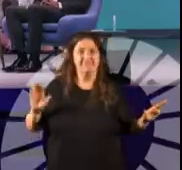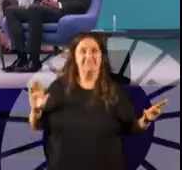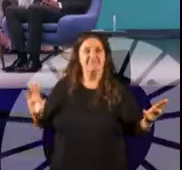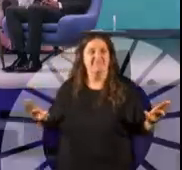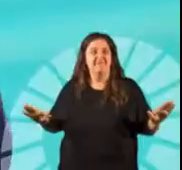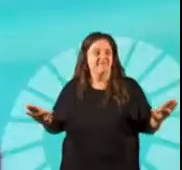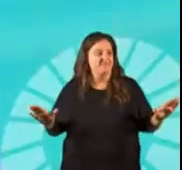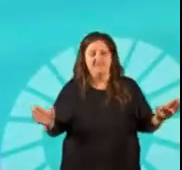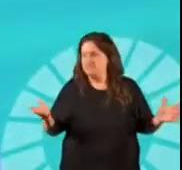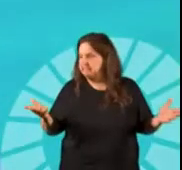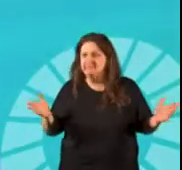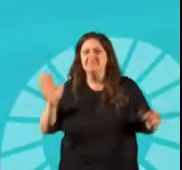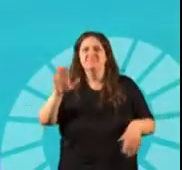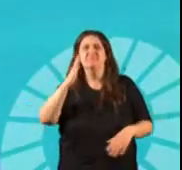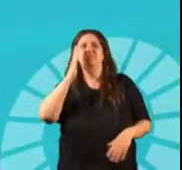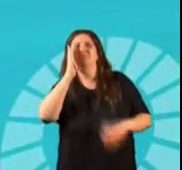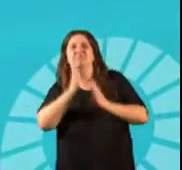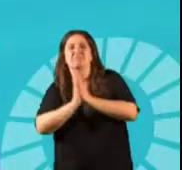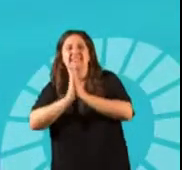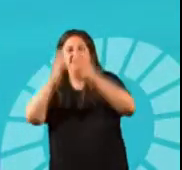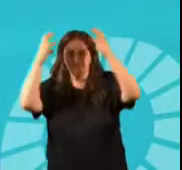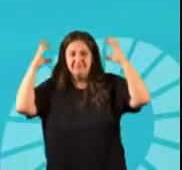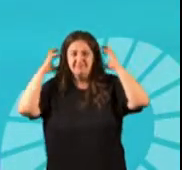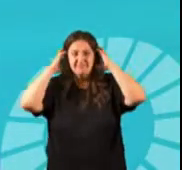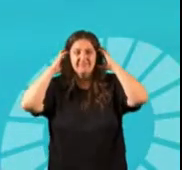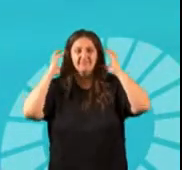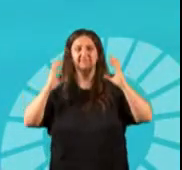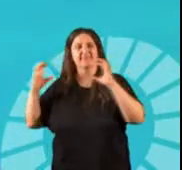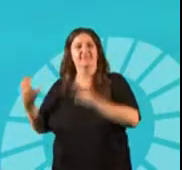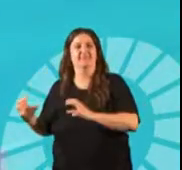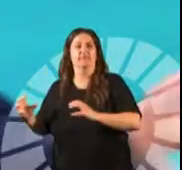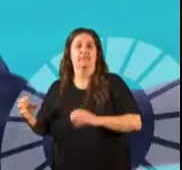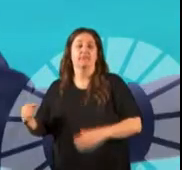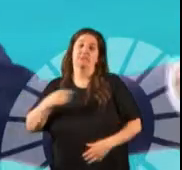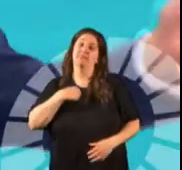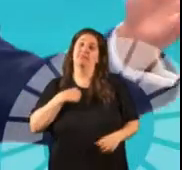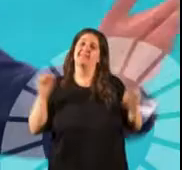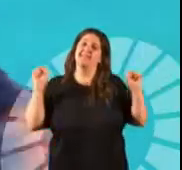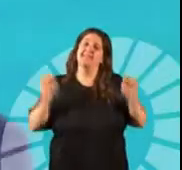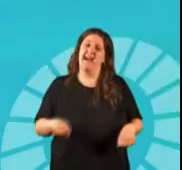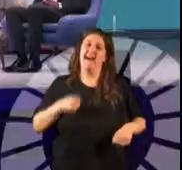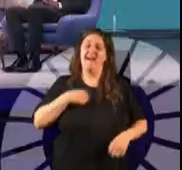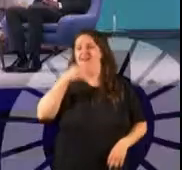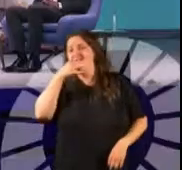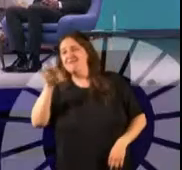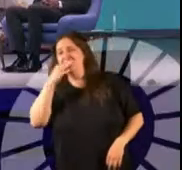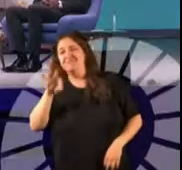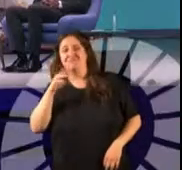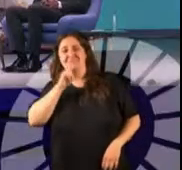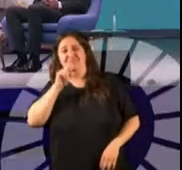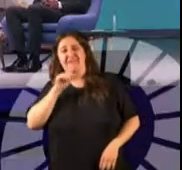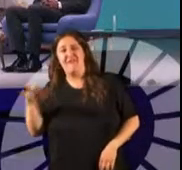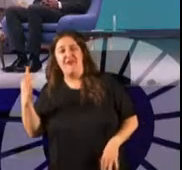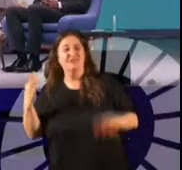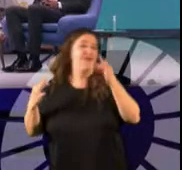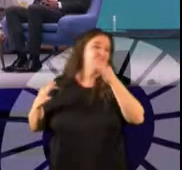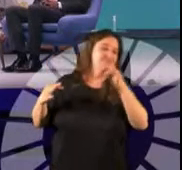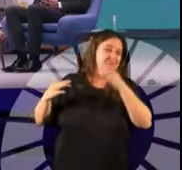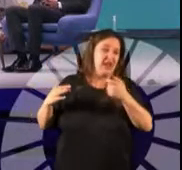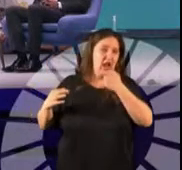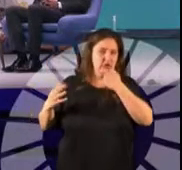can give a headset to them. I could do this in two languages, but it's going to be very difficult for me.